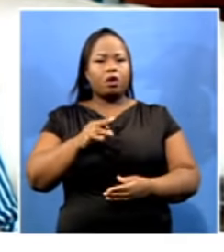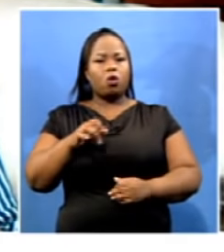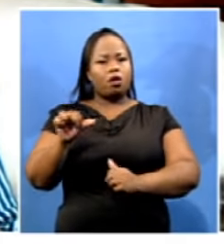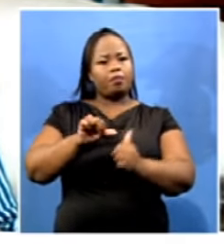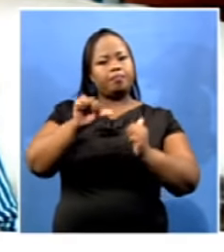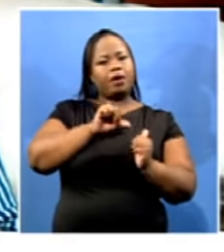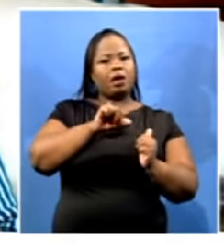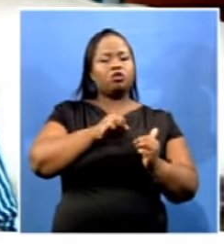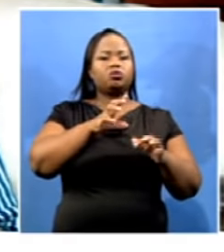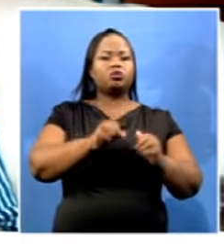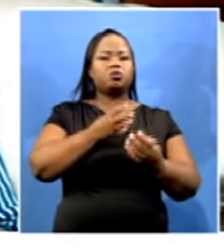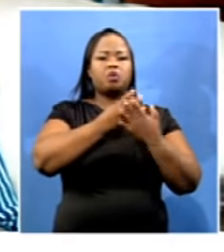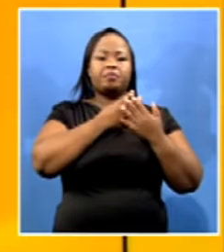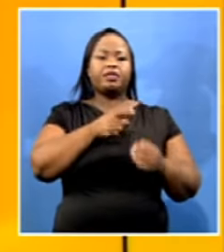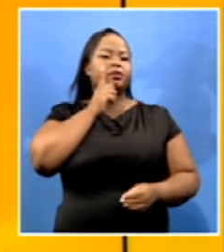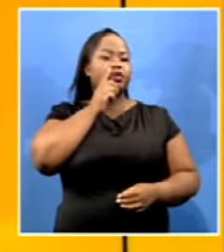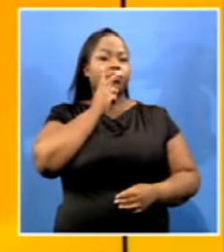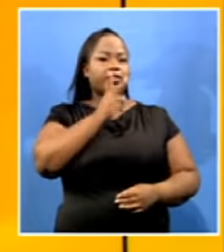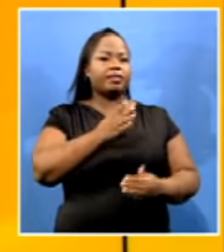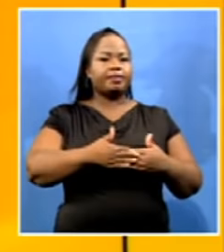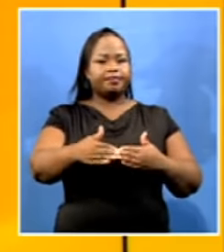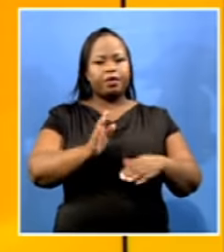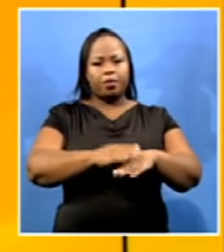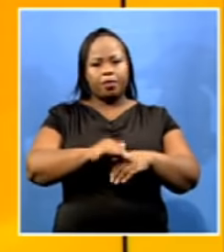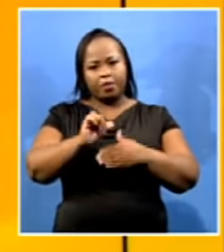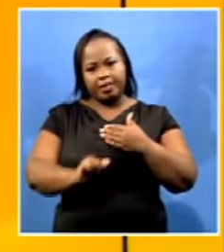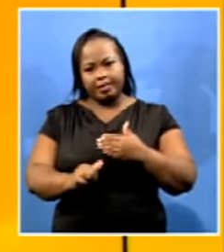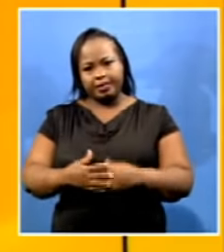reversed, but that's all to be seen in the coming weeks and months, no